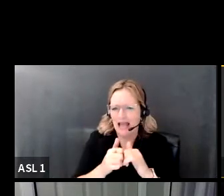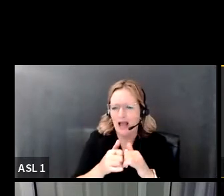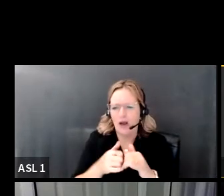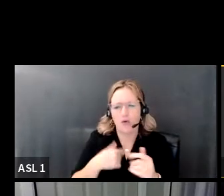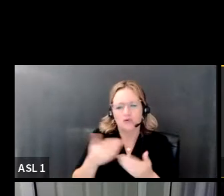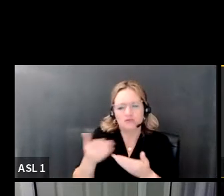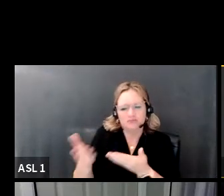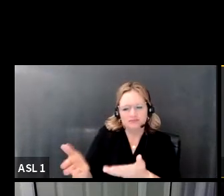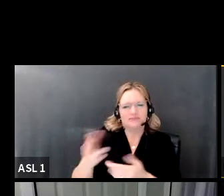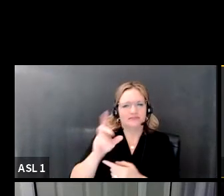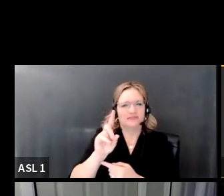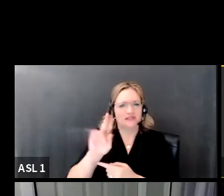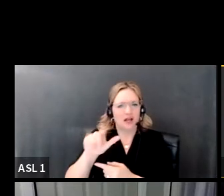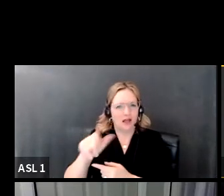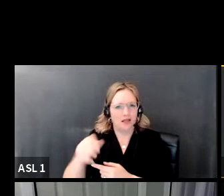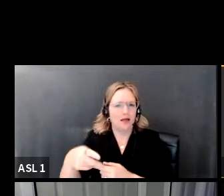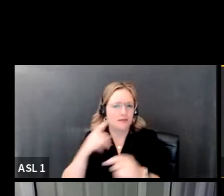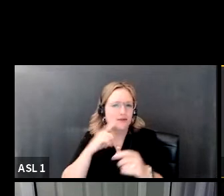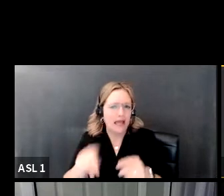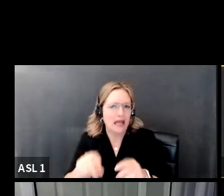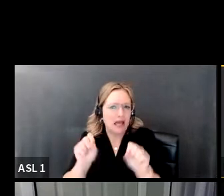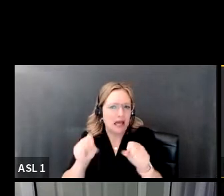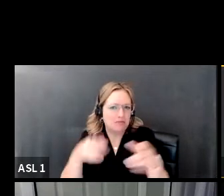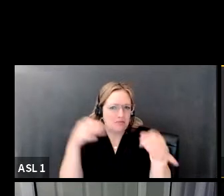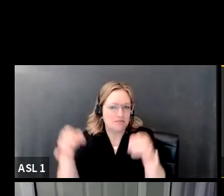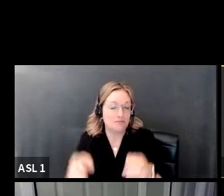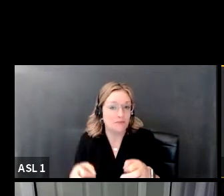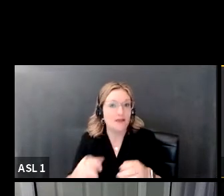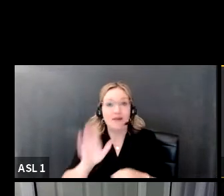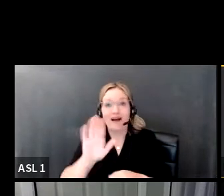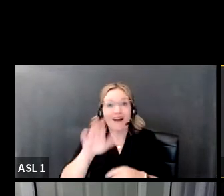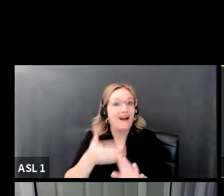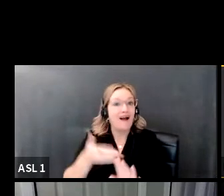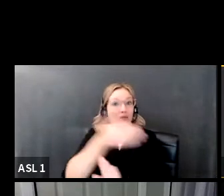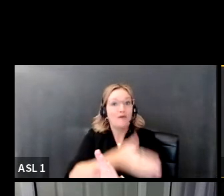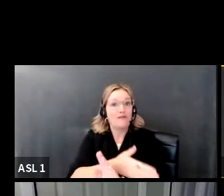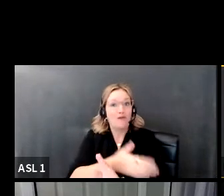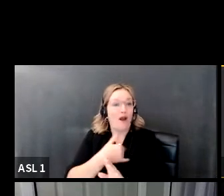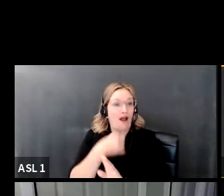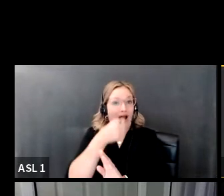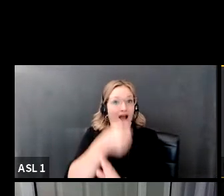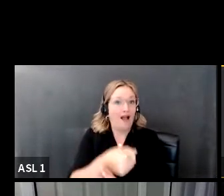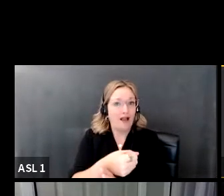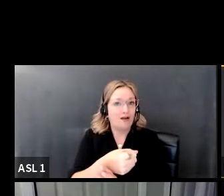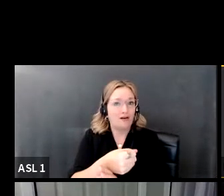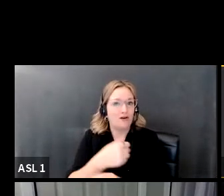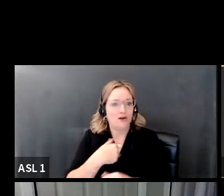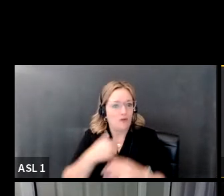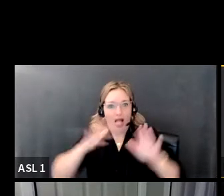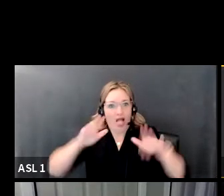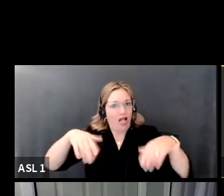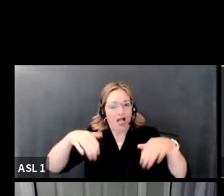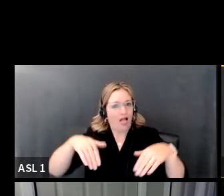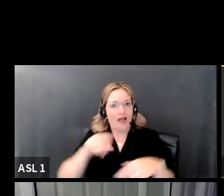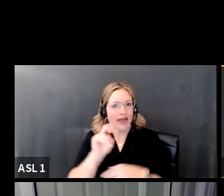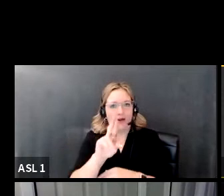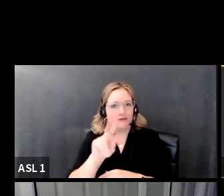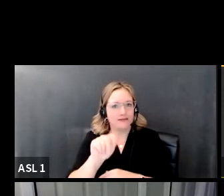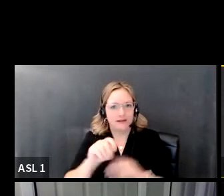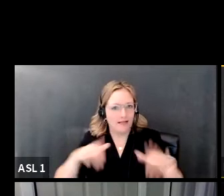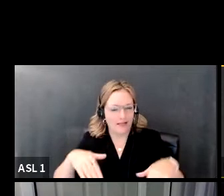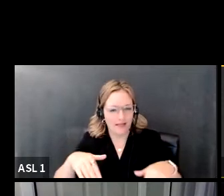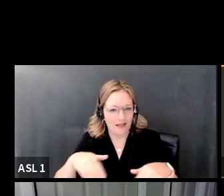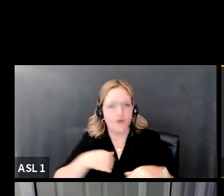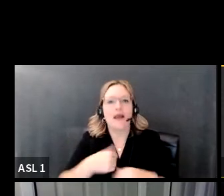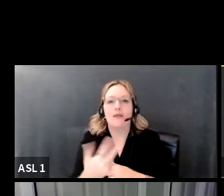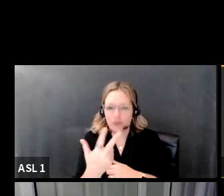was establishing the nrts when i arrived here we had three pilot projects we expanded them